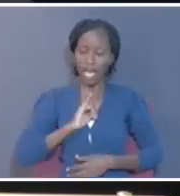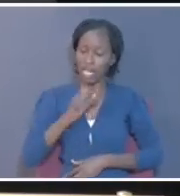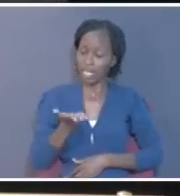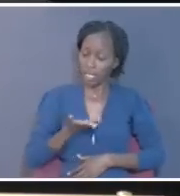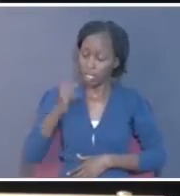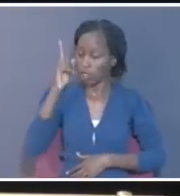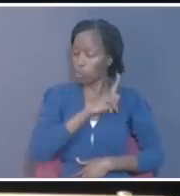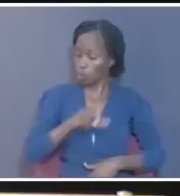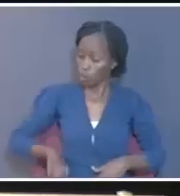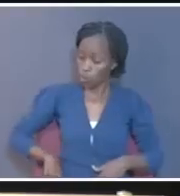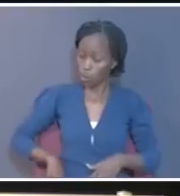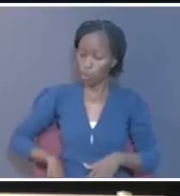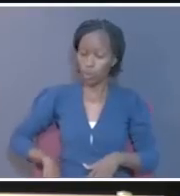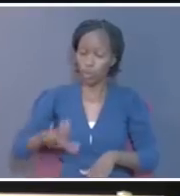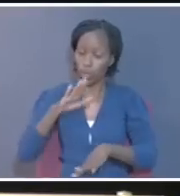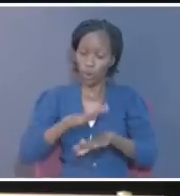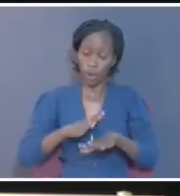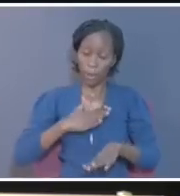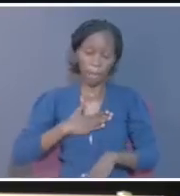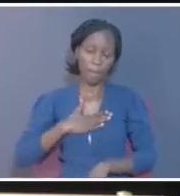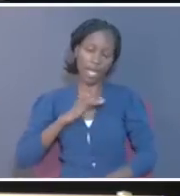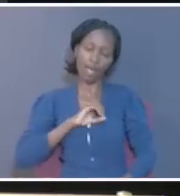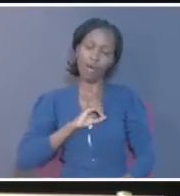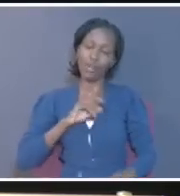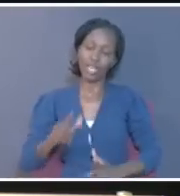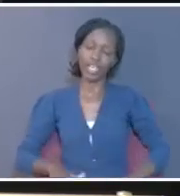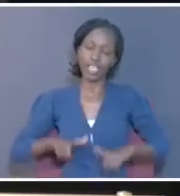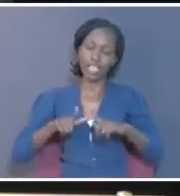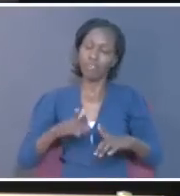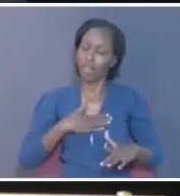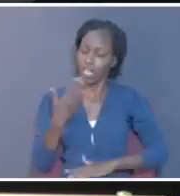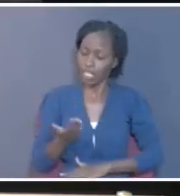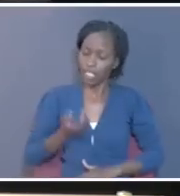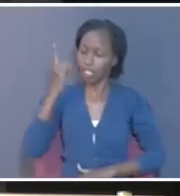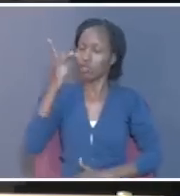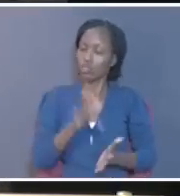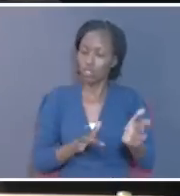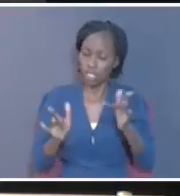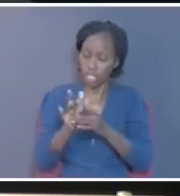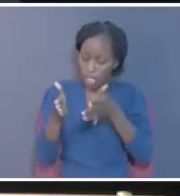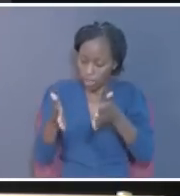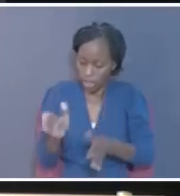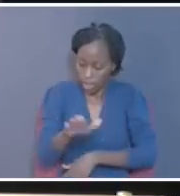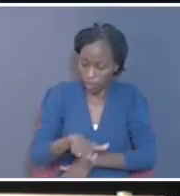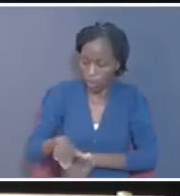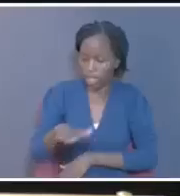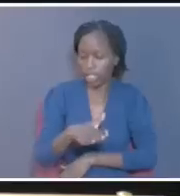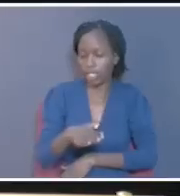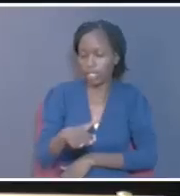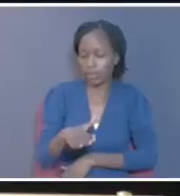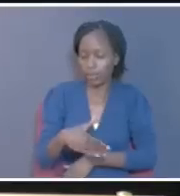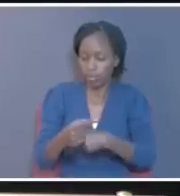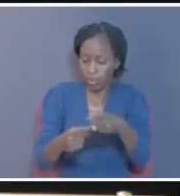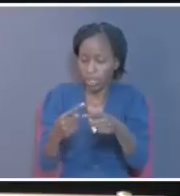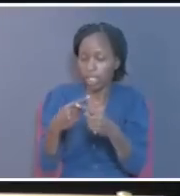need you, Lord, upon my very own life. I need you, Jesus, in this place, oh God. Just go ahead